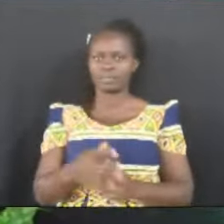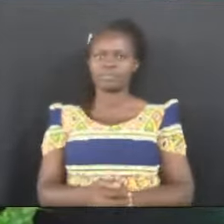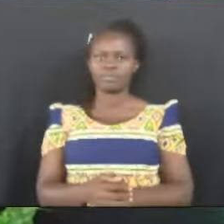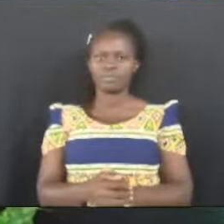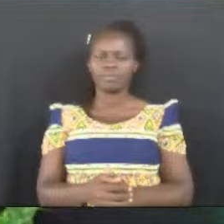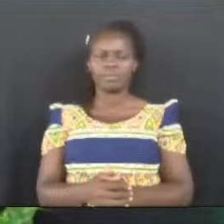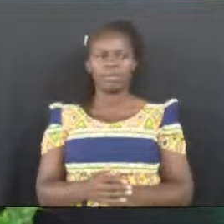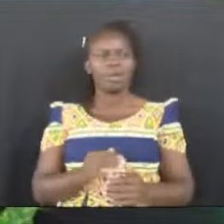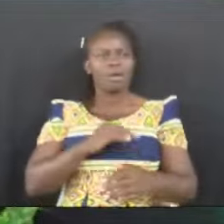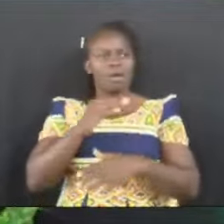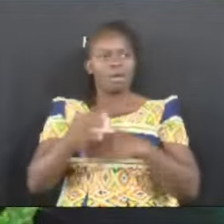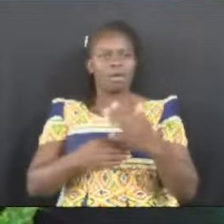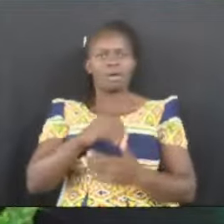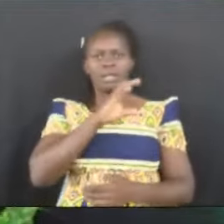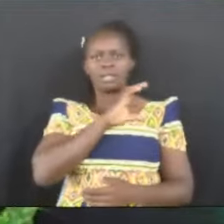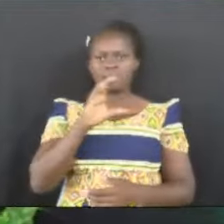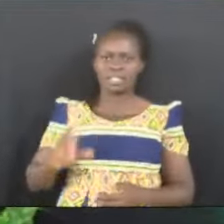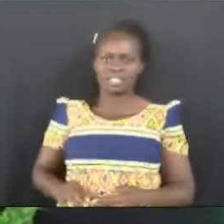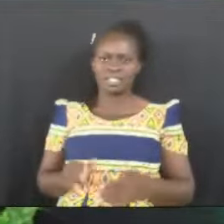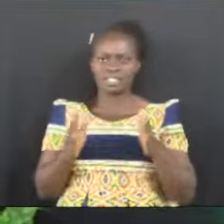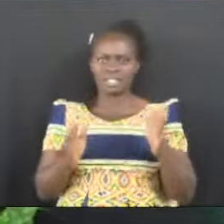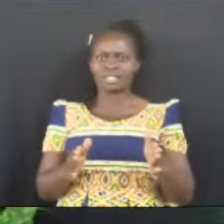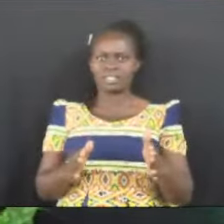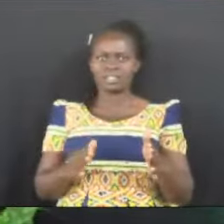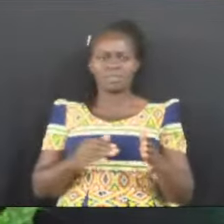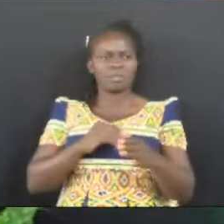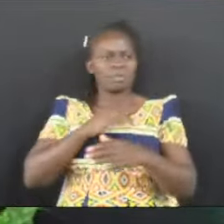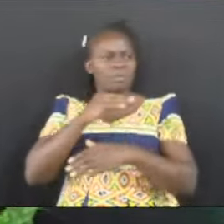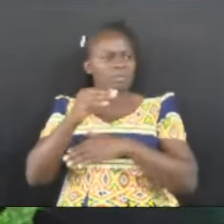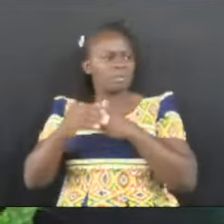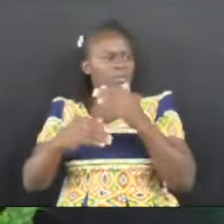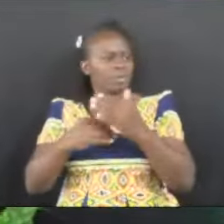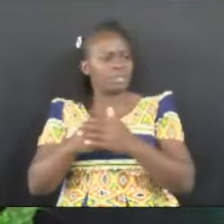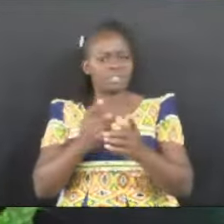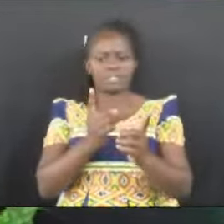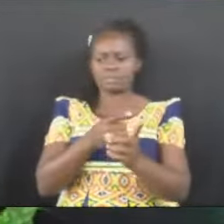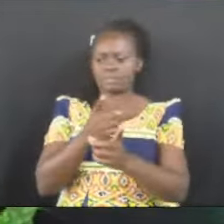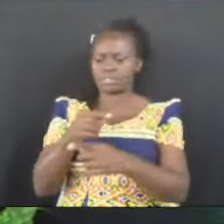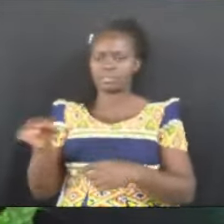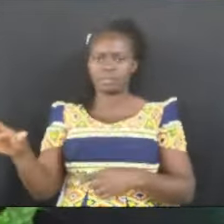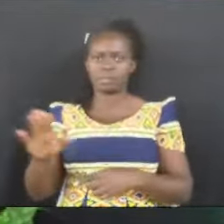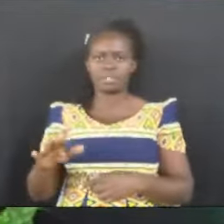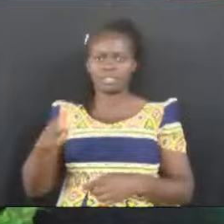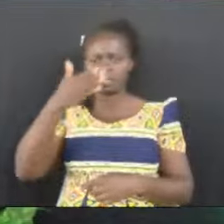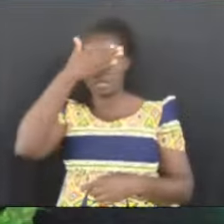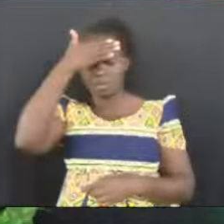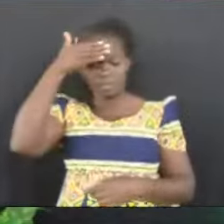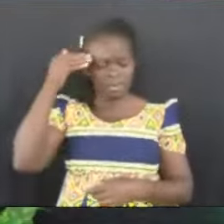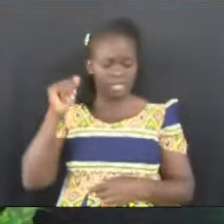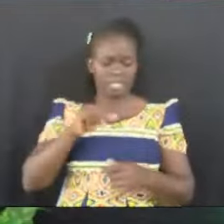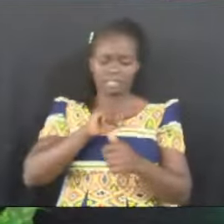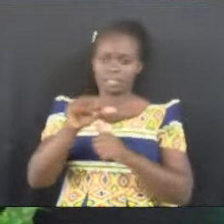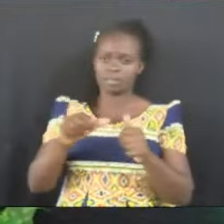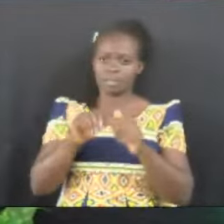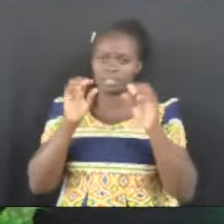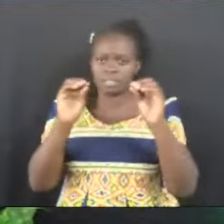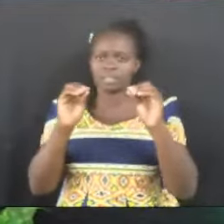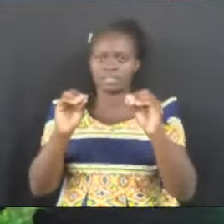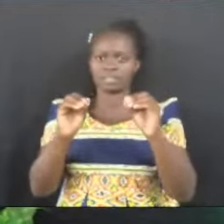everywhere forget about the teachings of Jesus. And I want to illustrate that